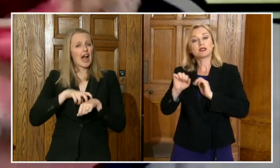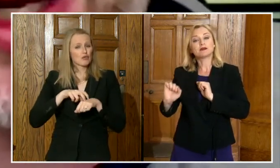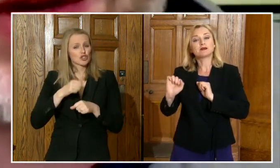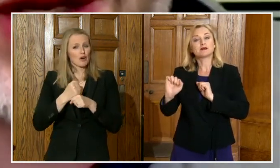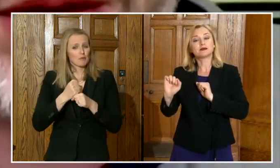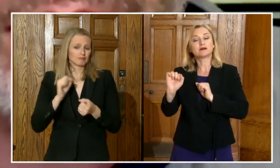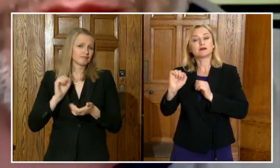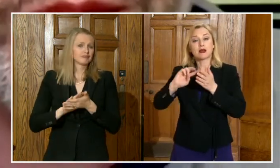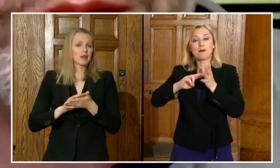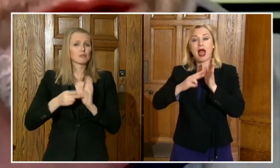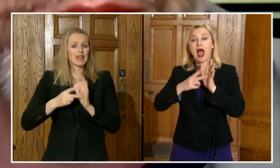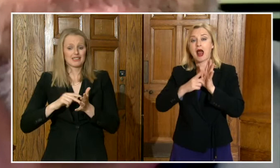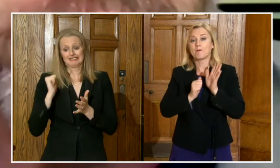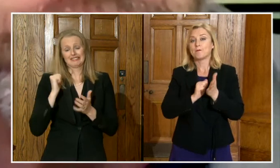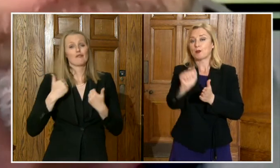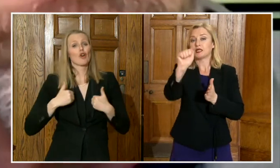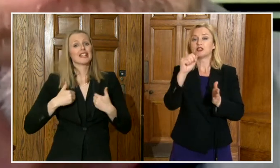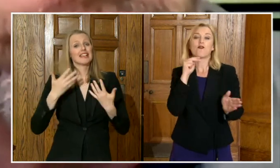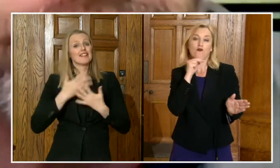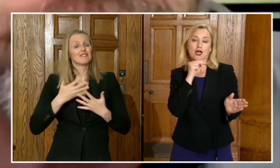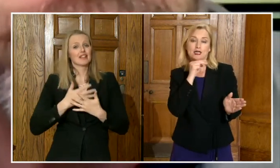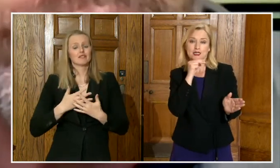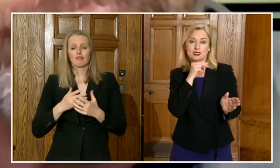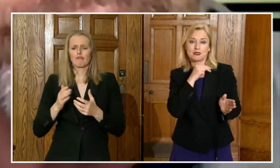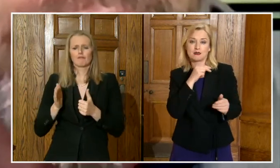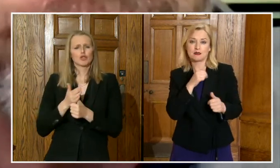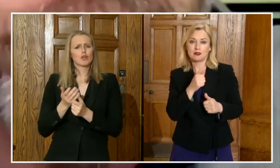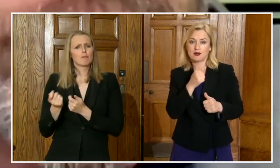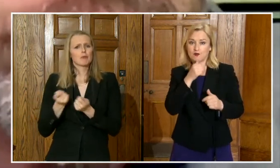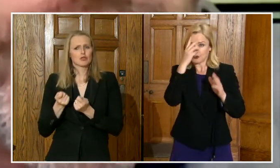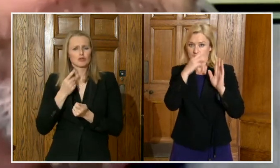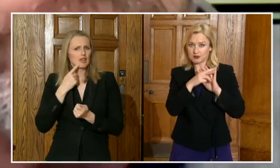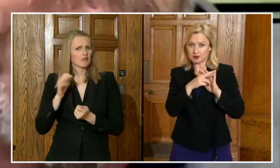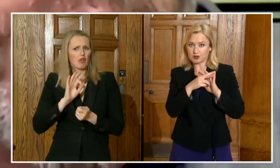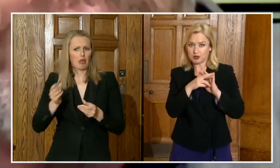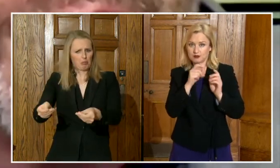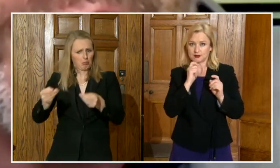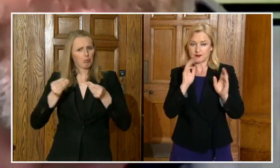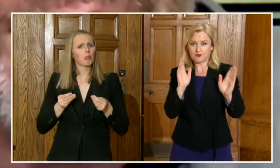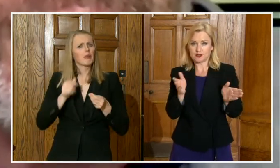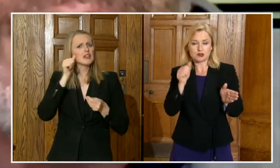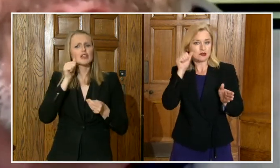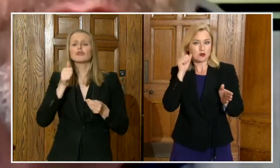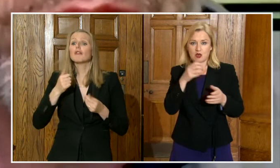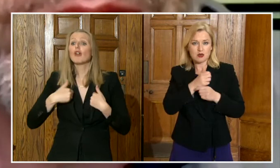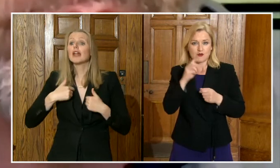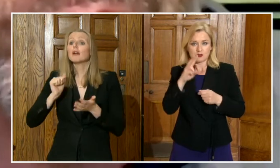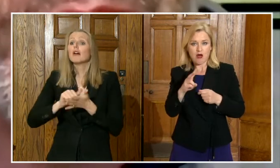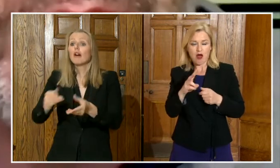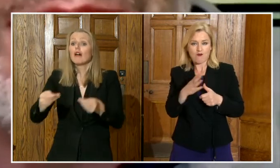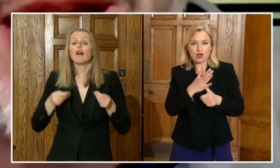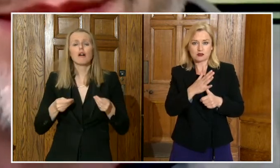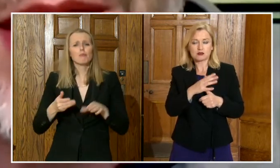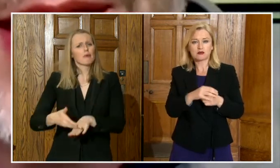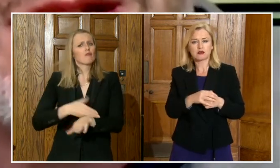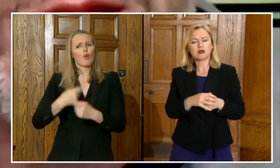on Friday evening, and the First Minister confirmed yesterday that you didn't get advance sight of a detailed briefing of that. Do you think that was